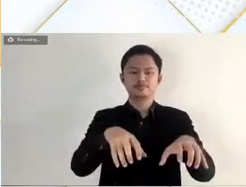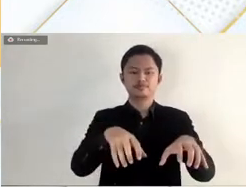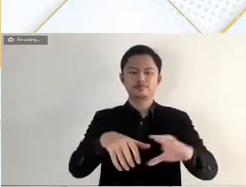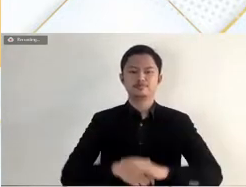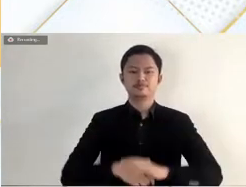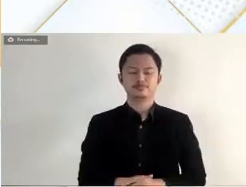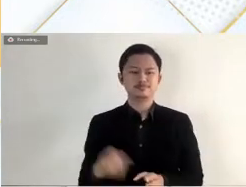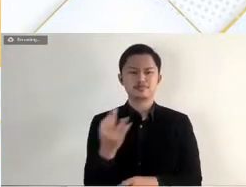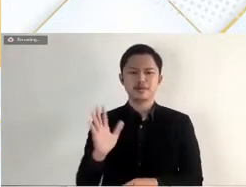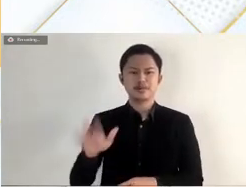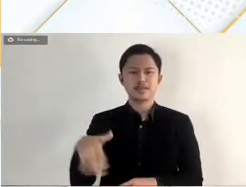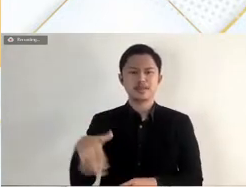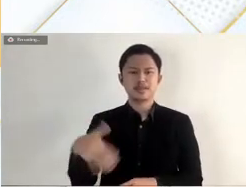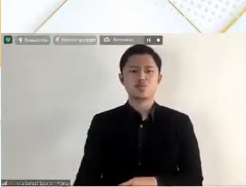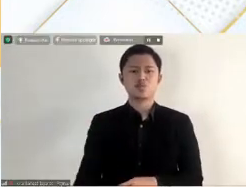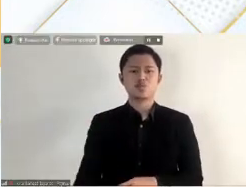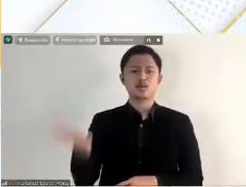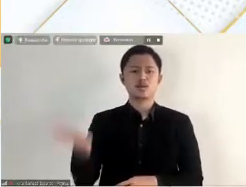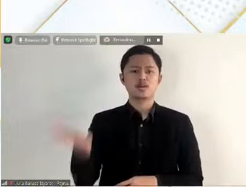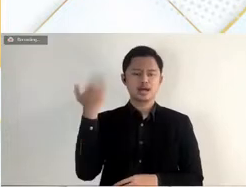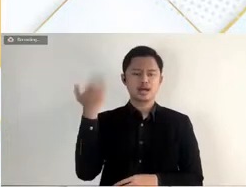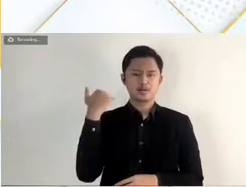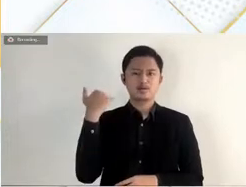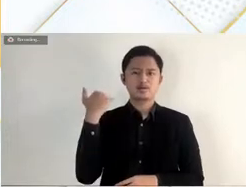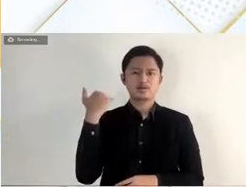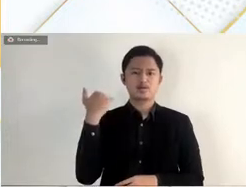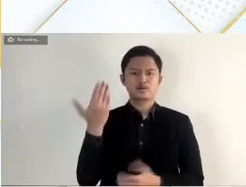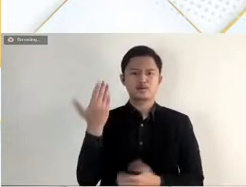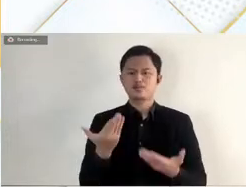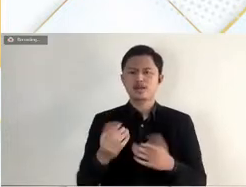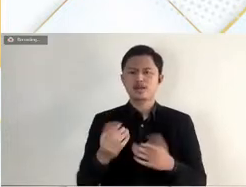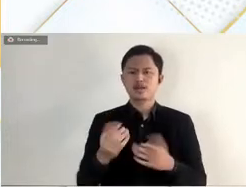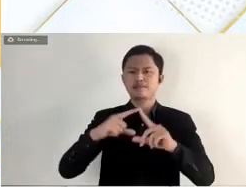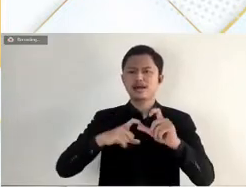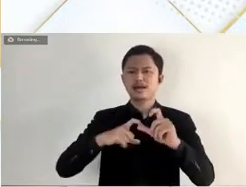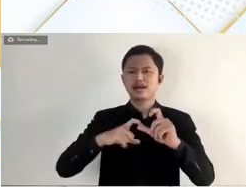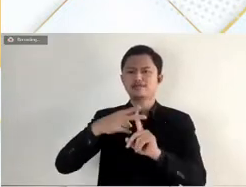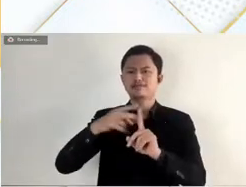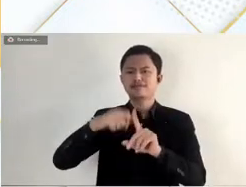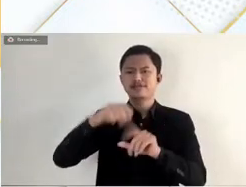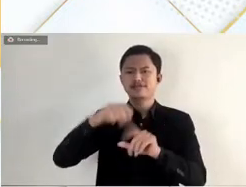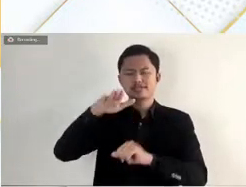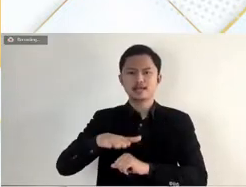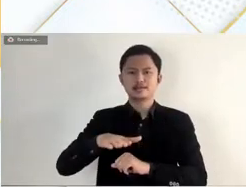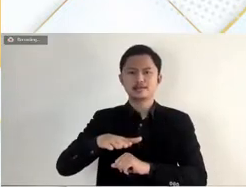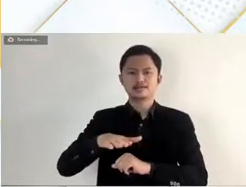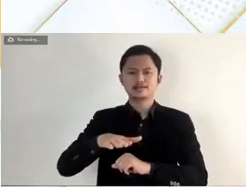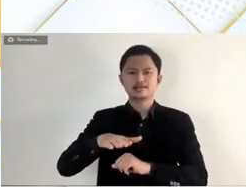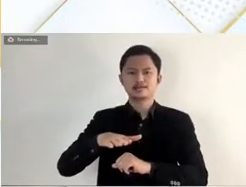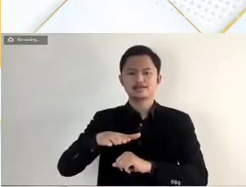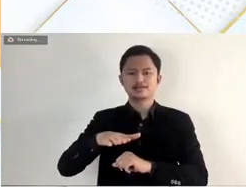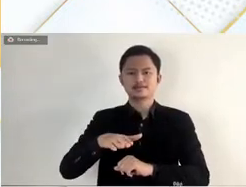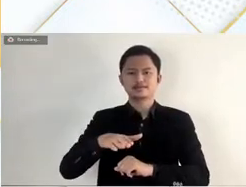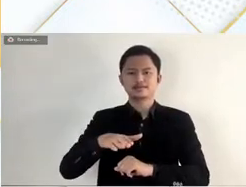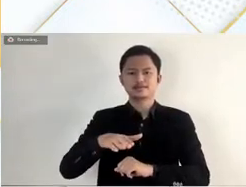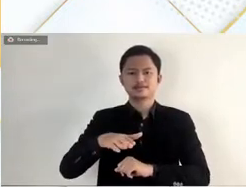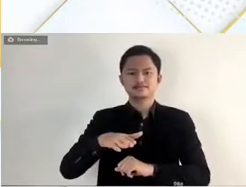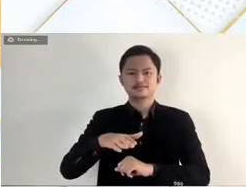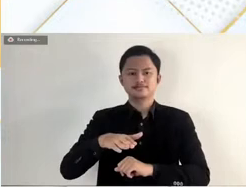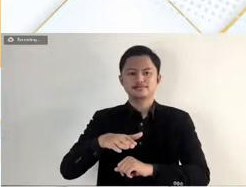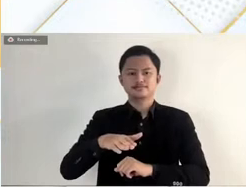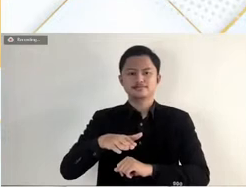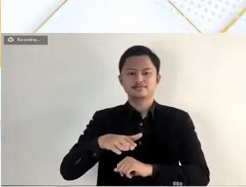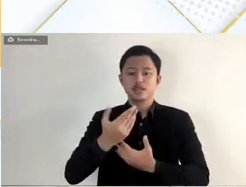we have what we call in the South Pacific, we came together and formed what was called the